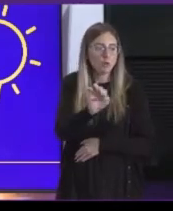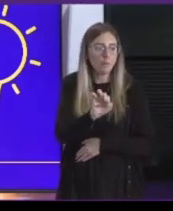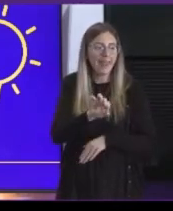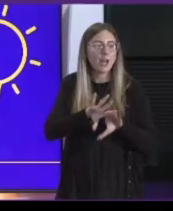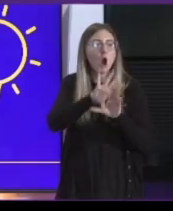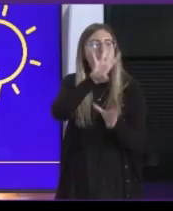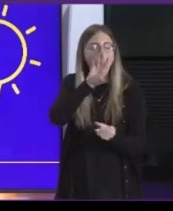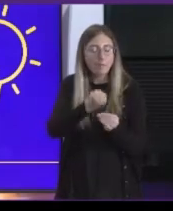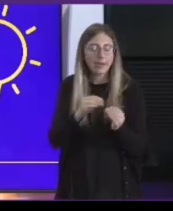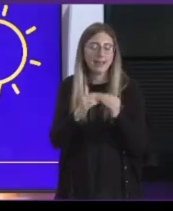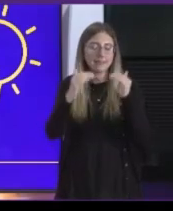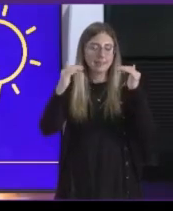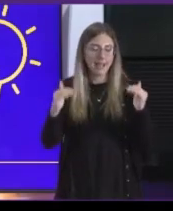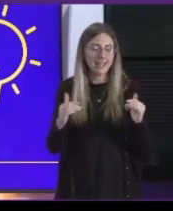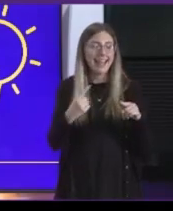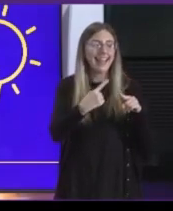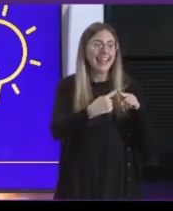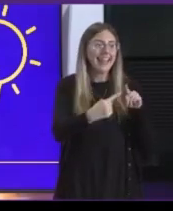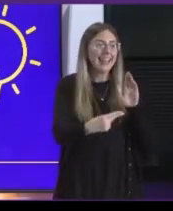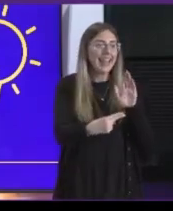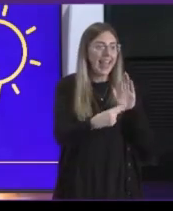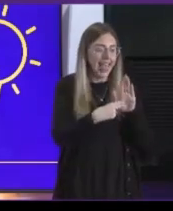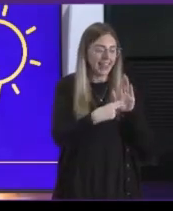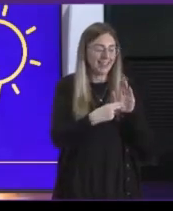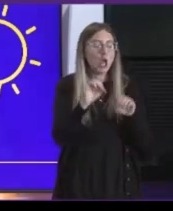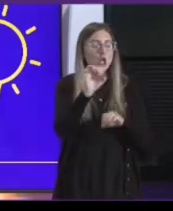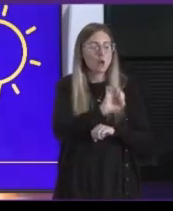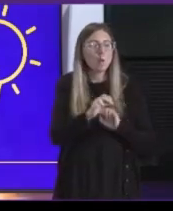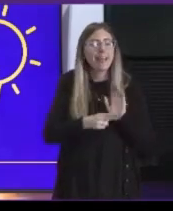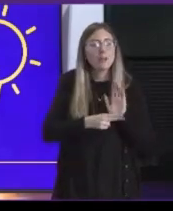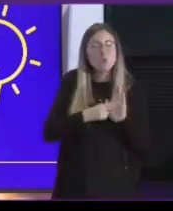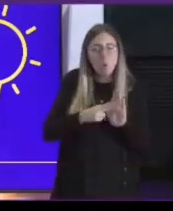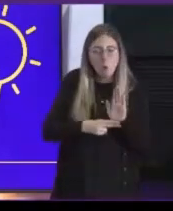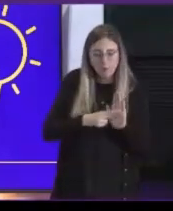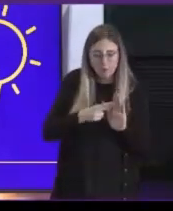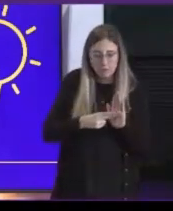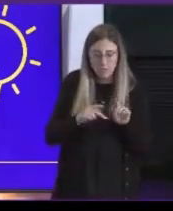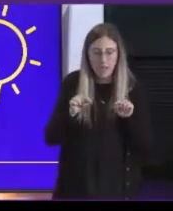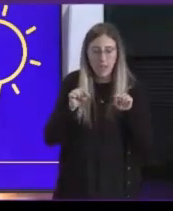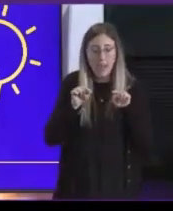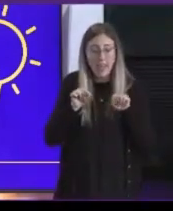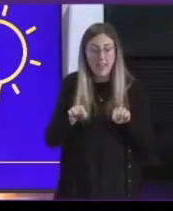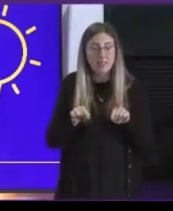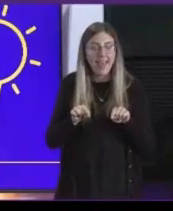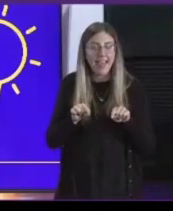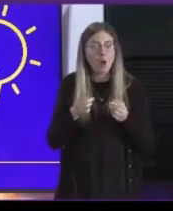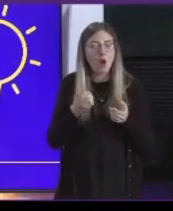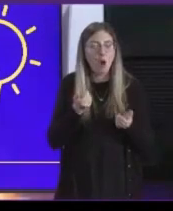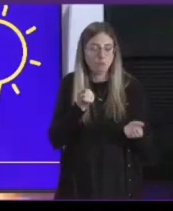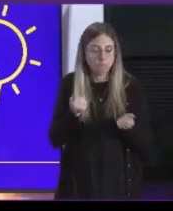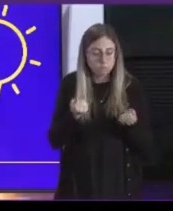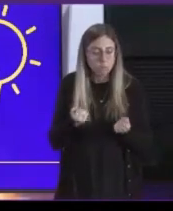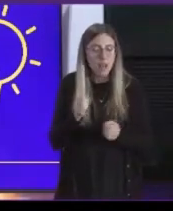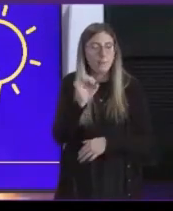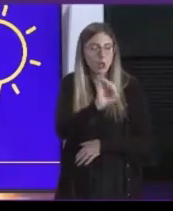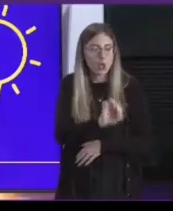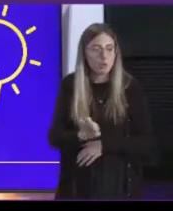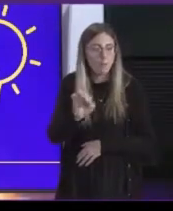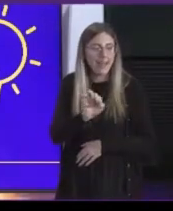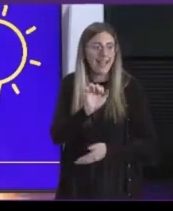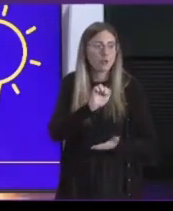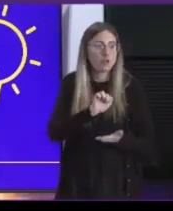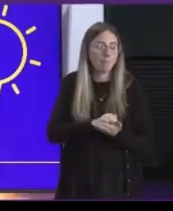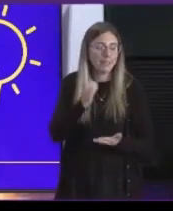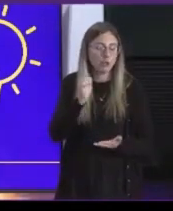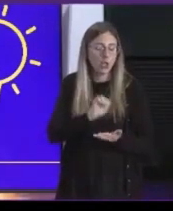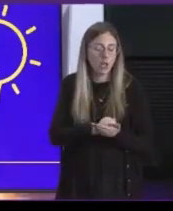harmonized standards, so-called EN, European norms. And they are mandated by the European Commission. So the three